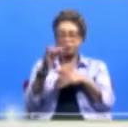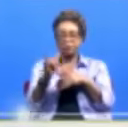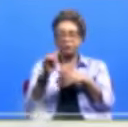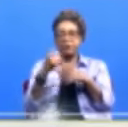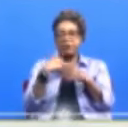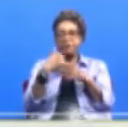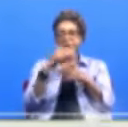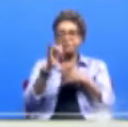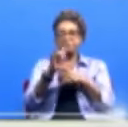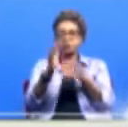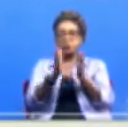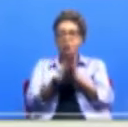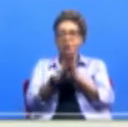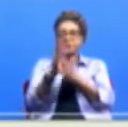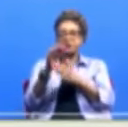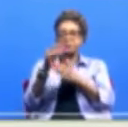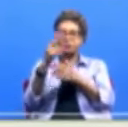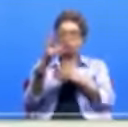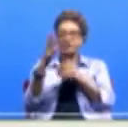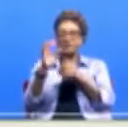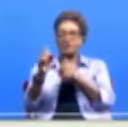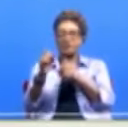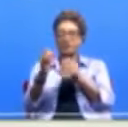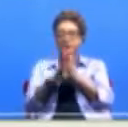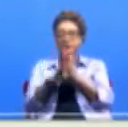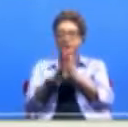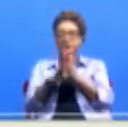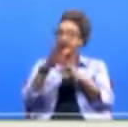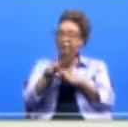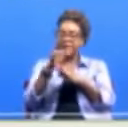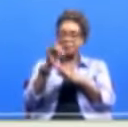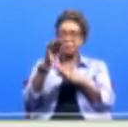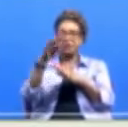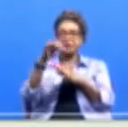players with handicaps of 25 and above, Kimaita